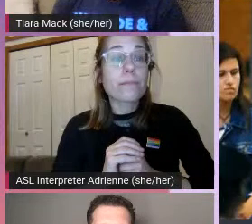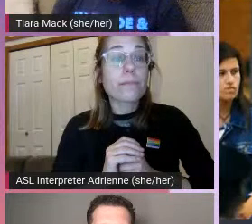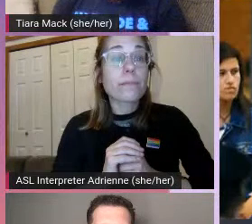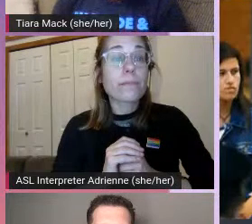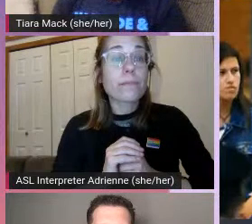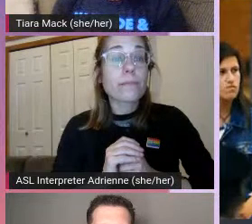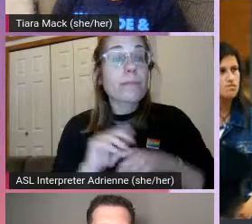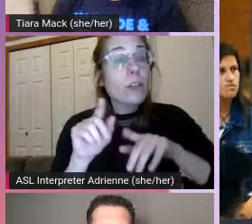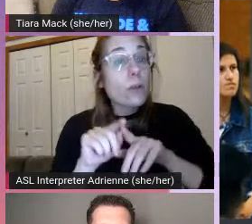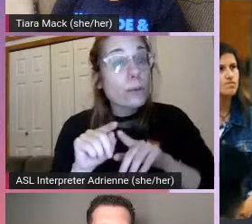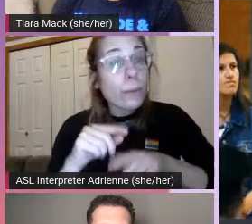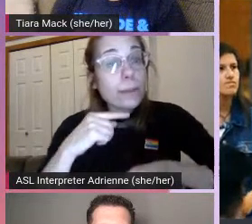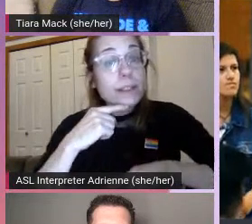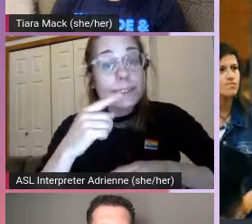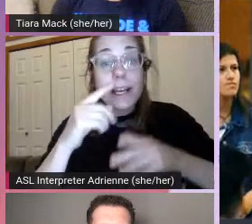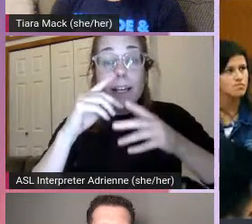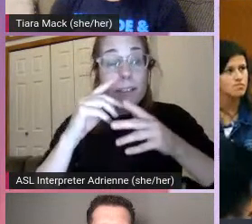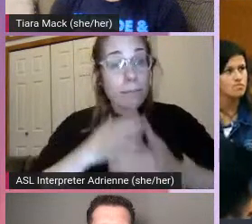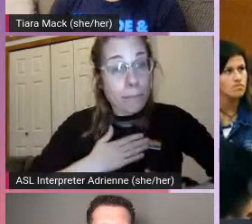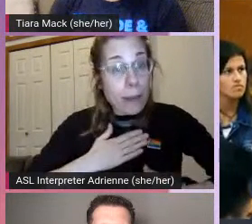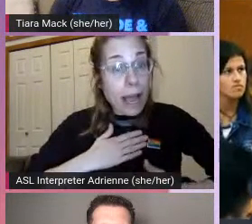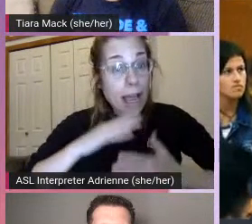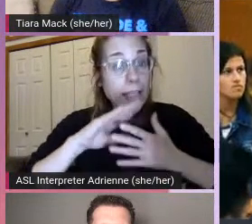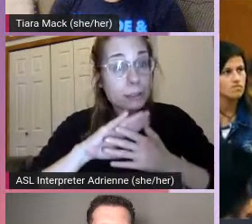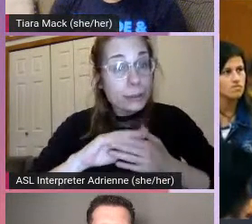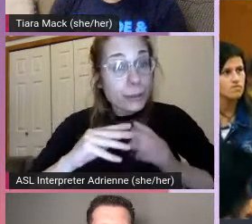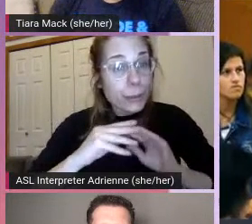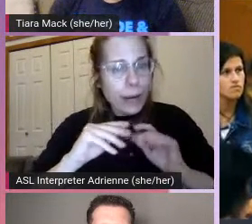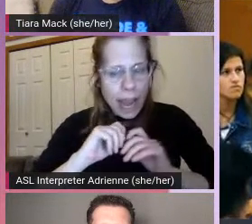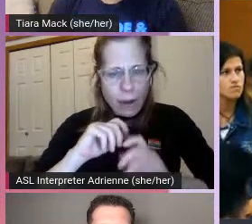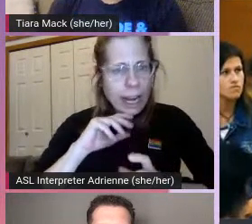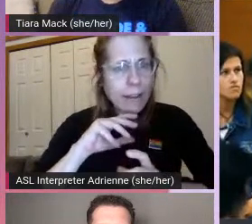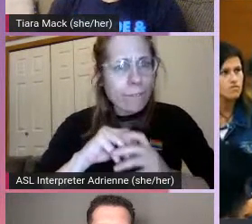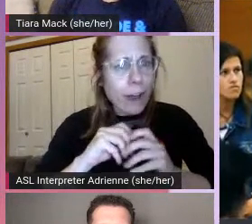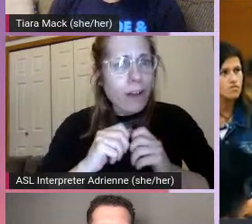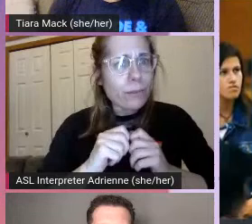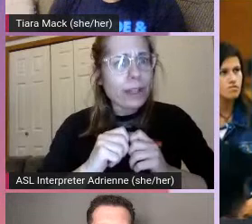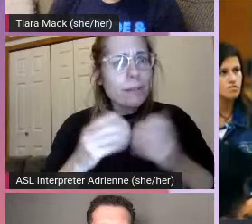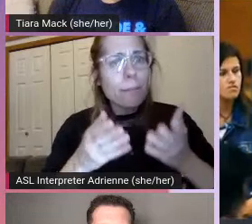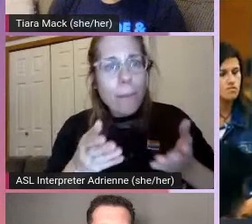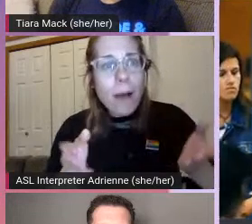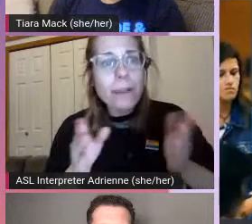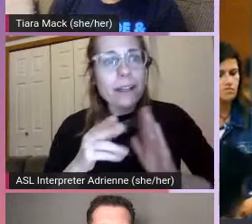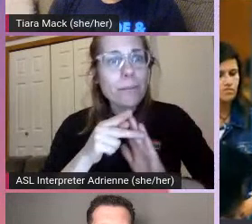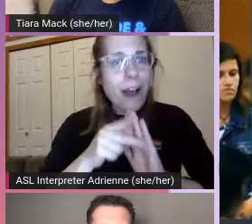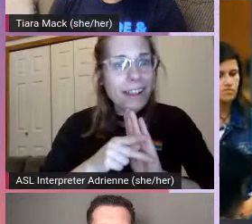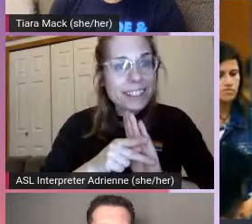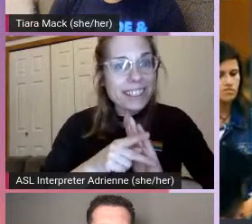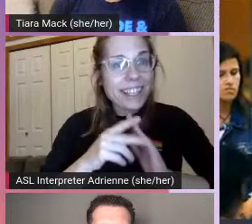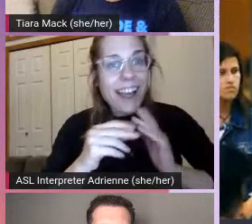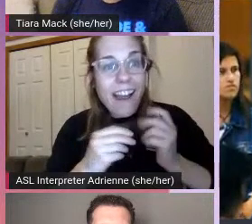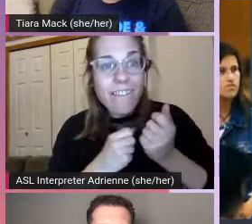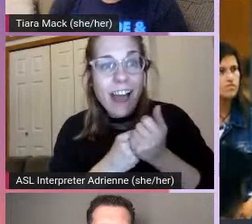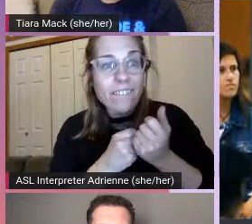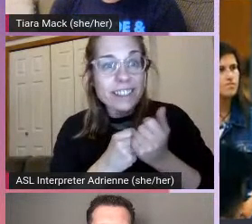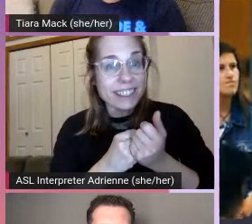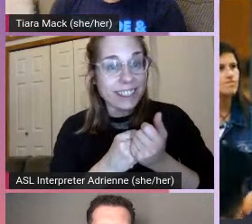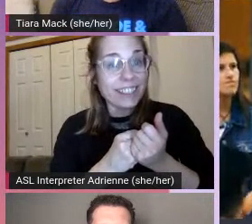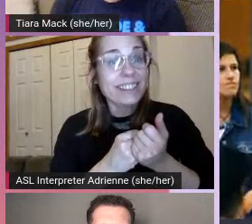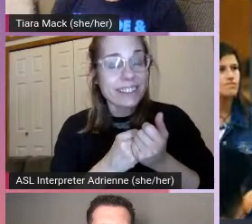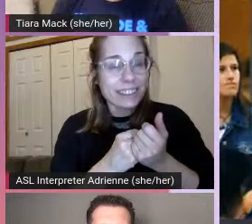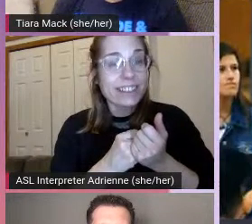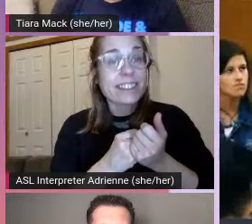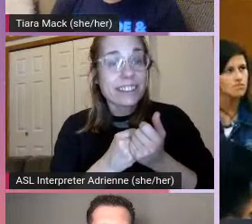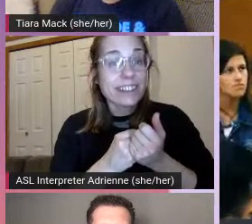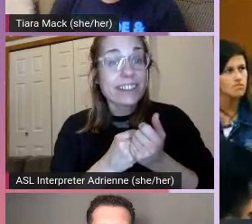involved in the in public policy and advocacy using my experience as a formerly